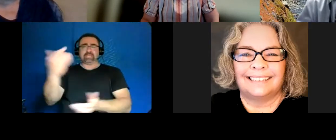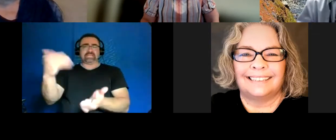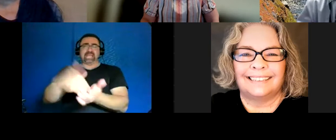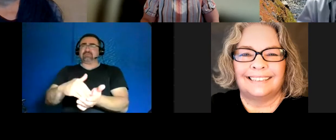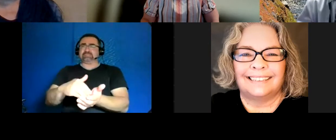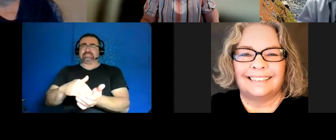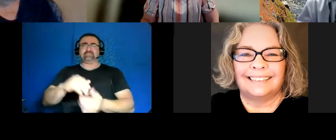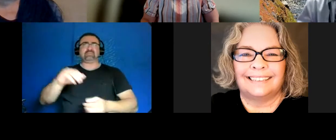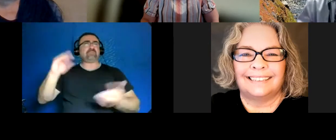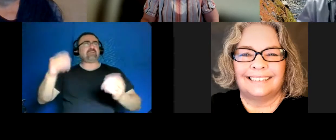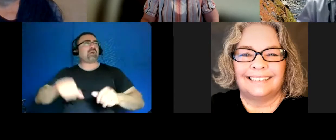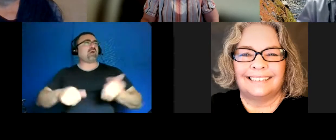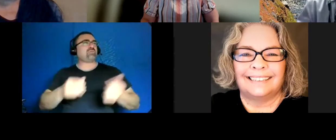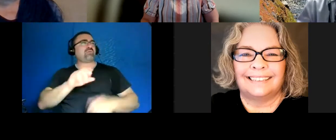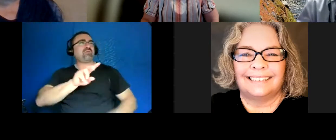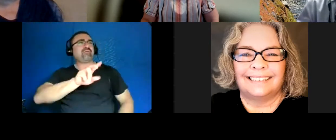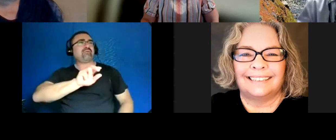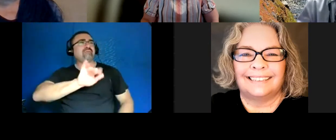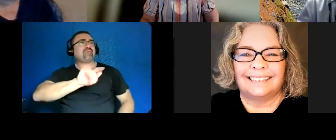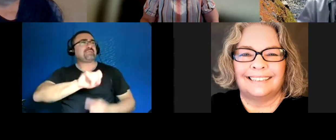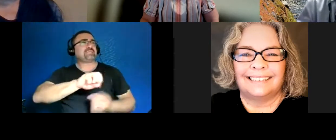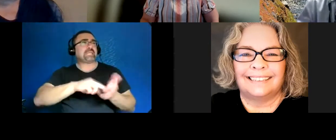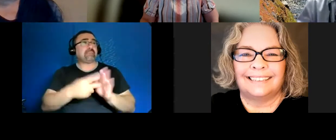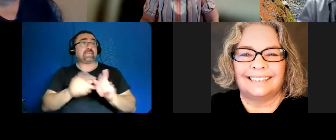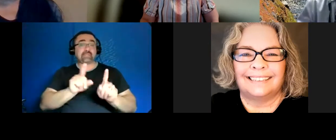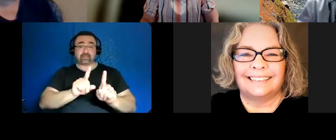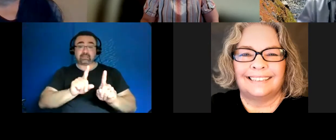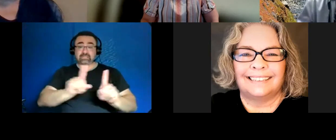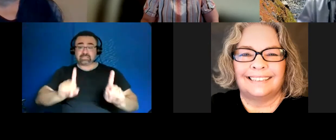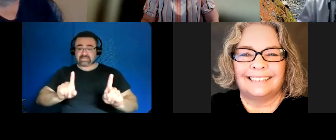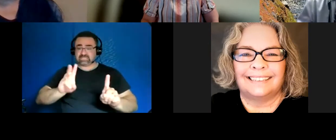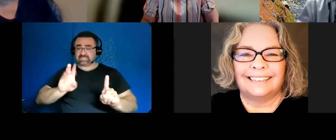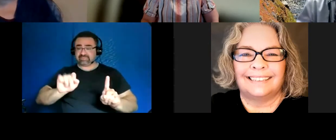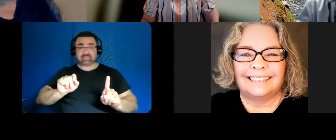does that mean we should be physically distancing beyond 6 feet?